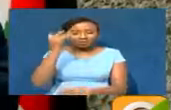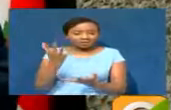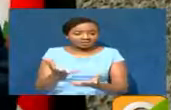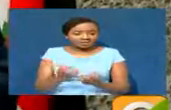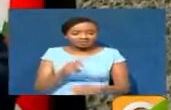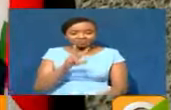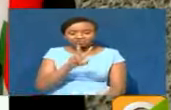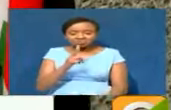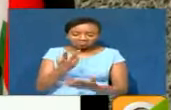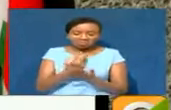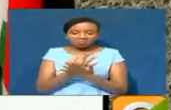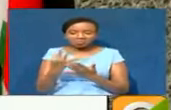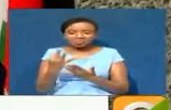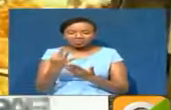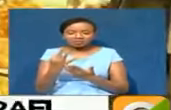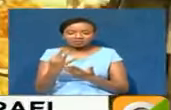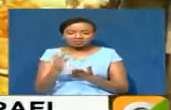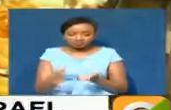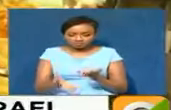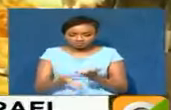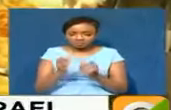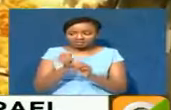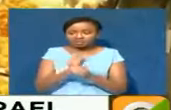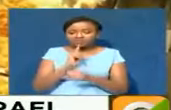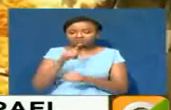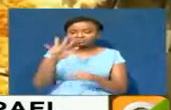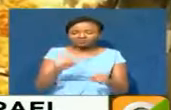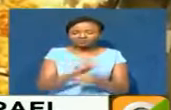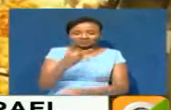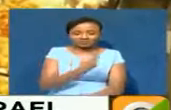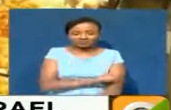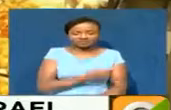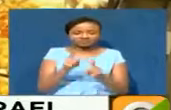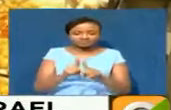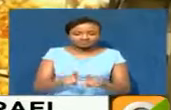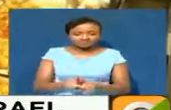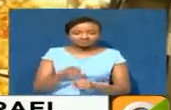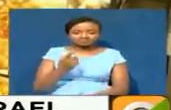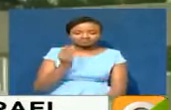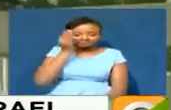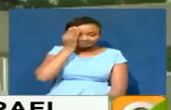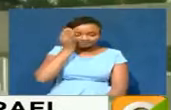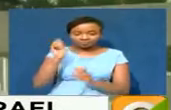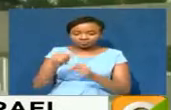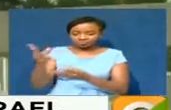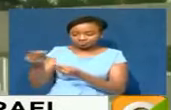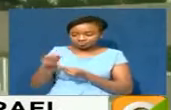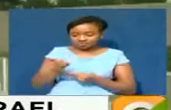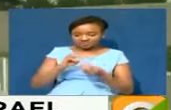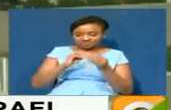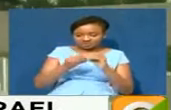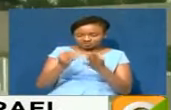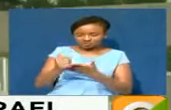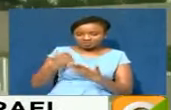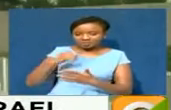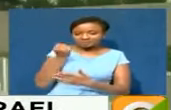weeks to throw the immune response. Israel is expected to present data from the rollout of COVID-19 vaccine booster shots to the